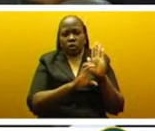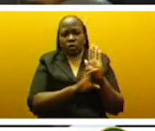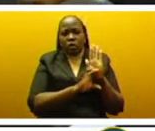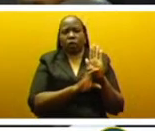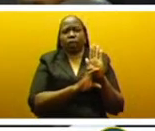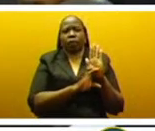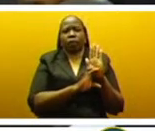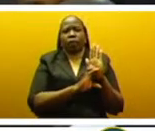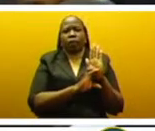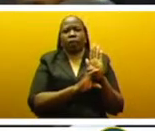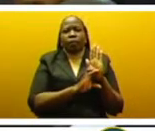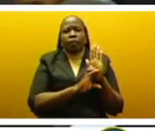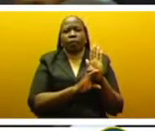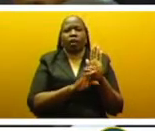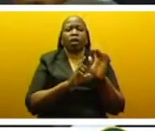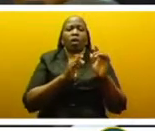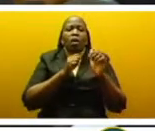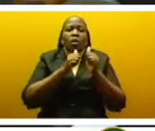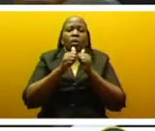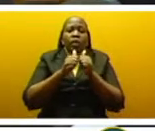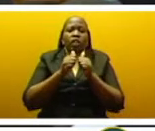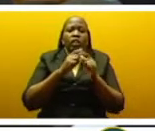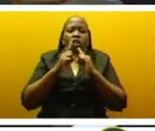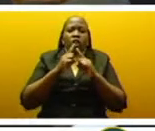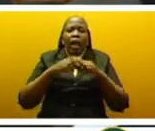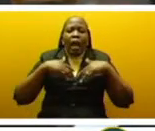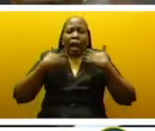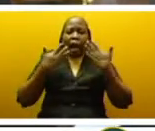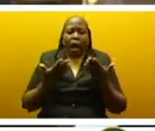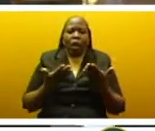which talks to how this Constitution should be